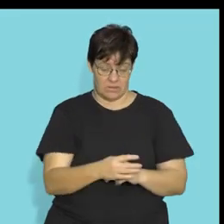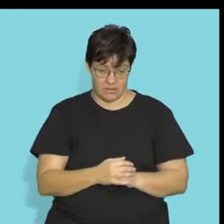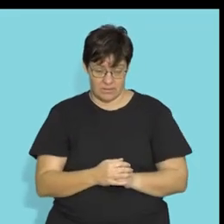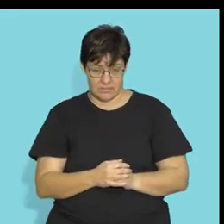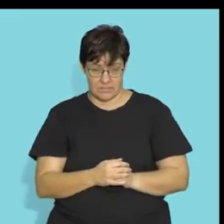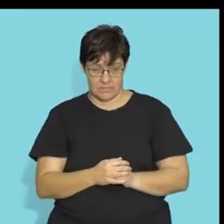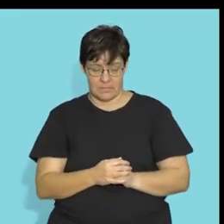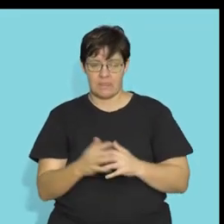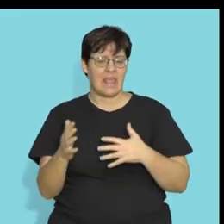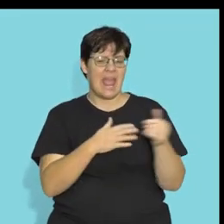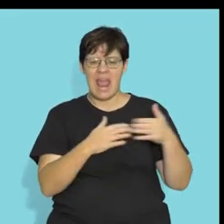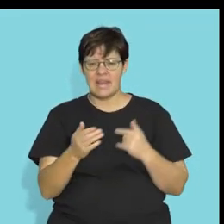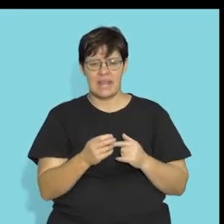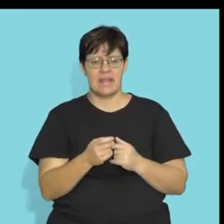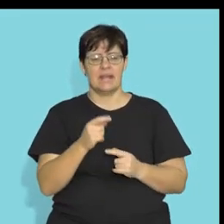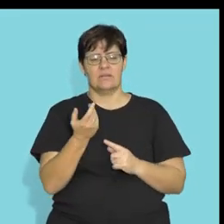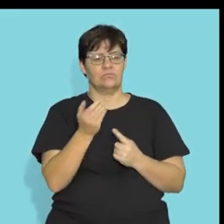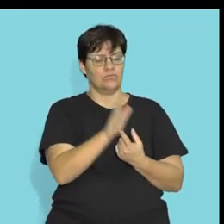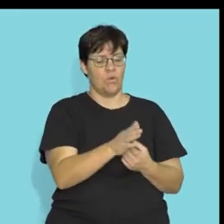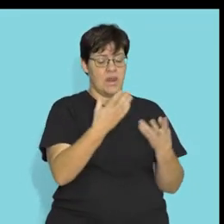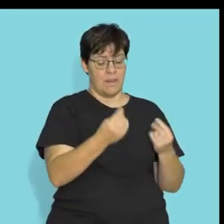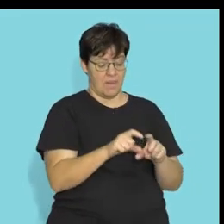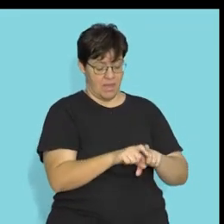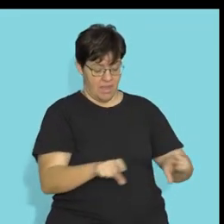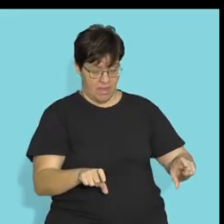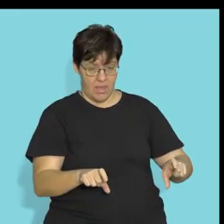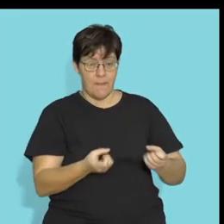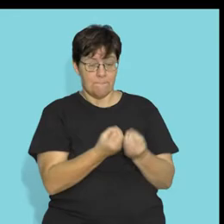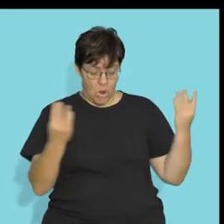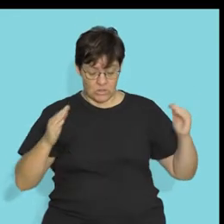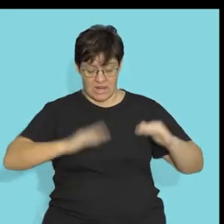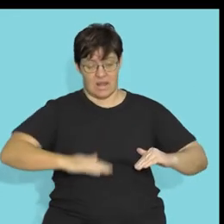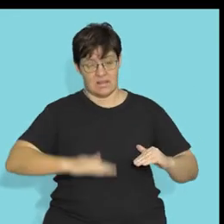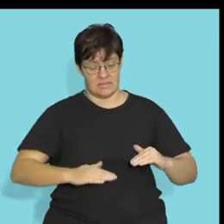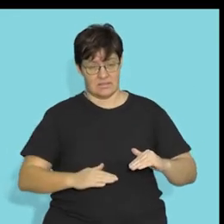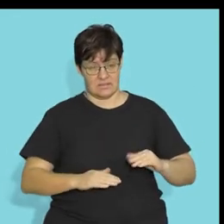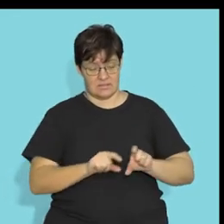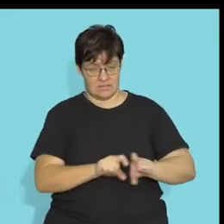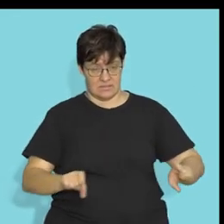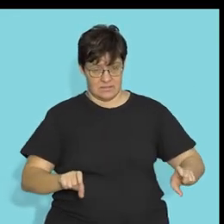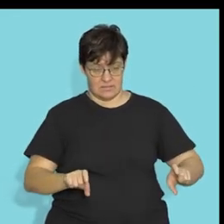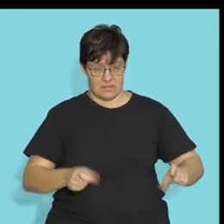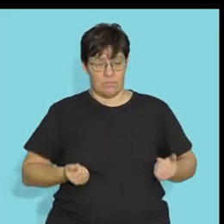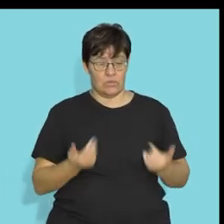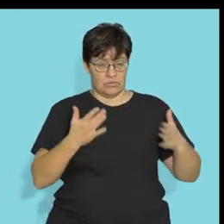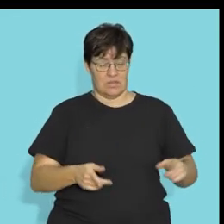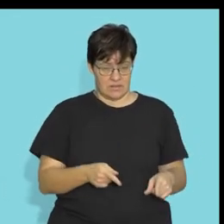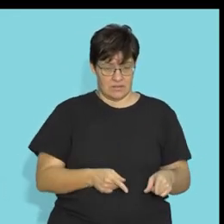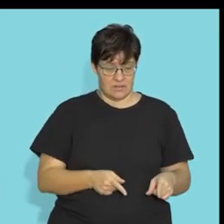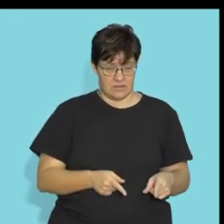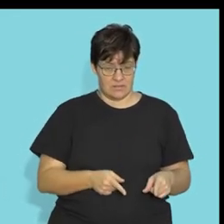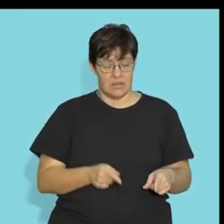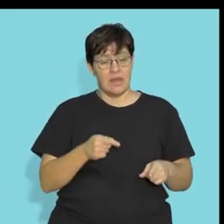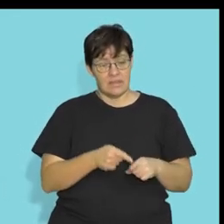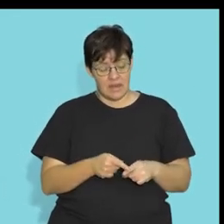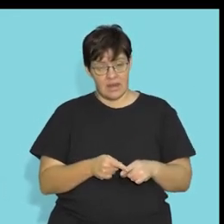any ecological pyramid that shows you the number of individuals, there's often the largest number would be the producers, which would